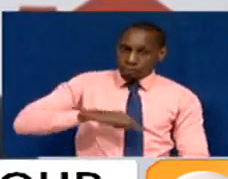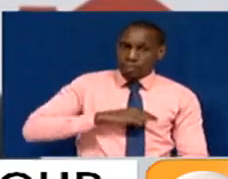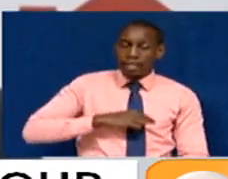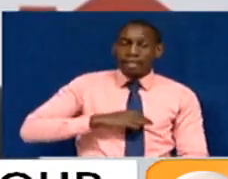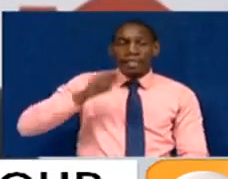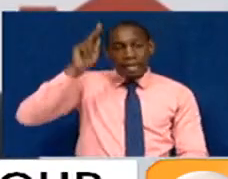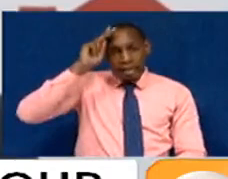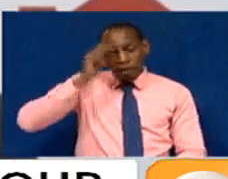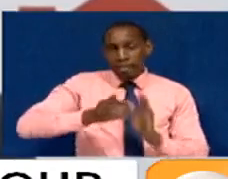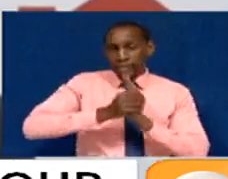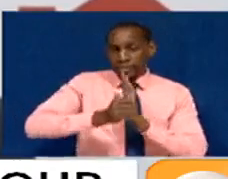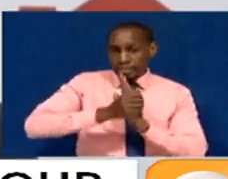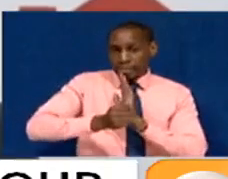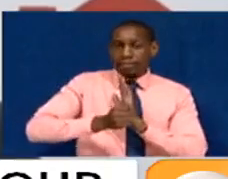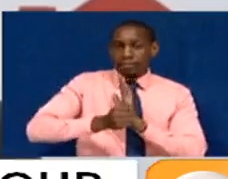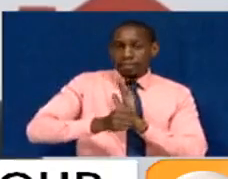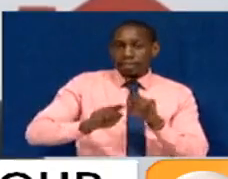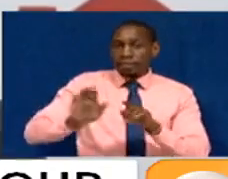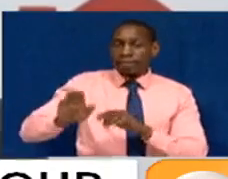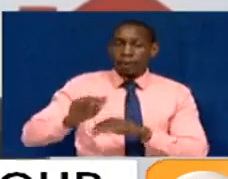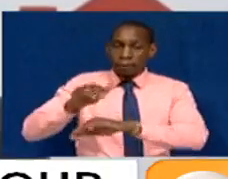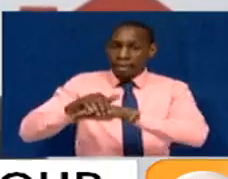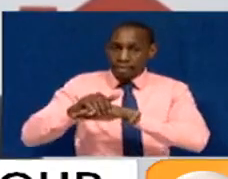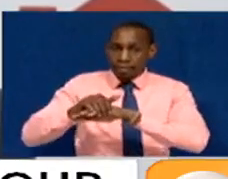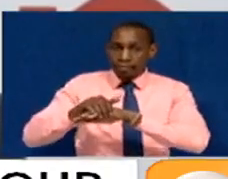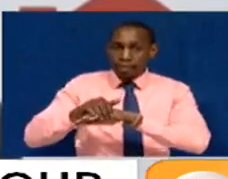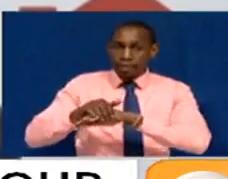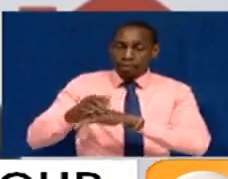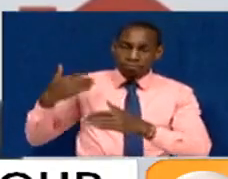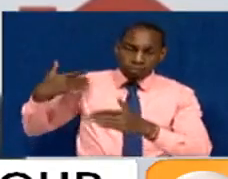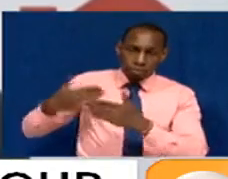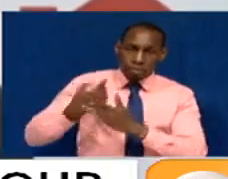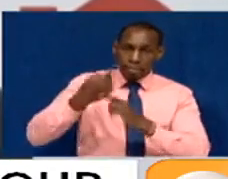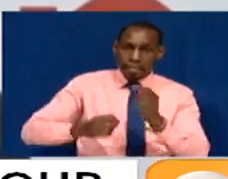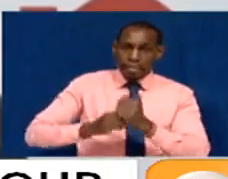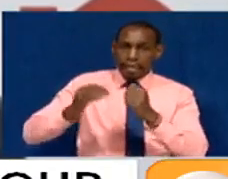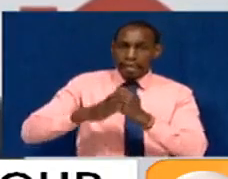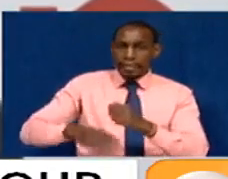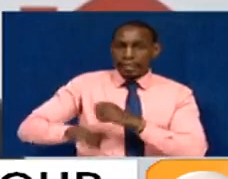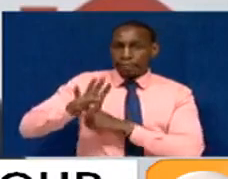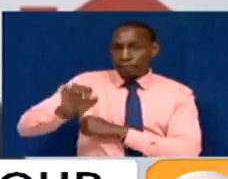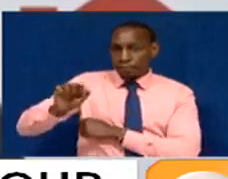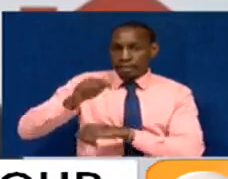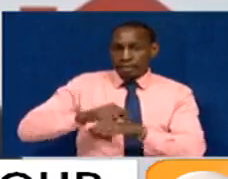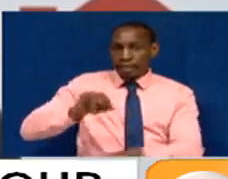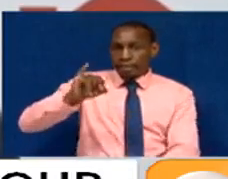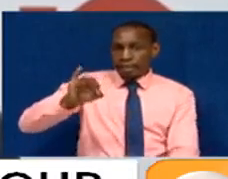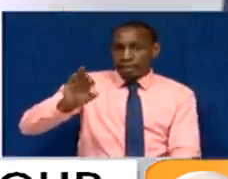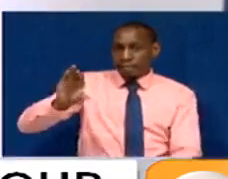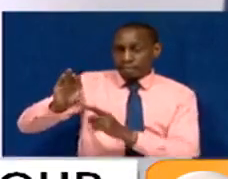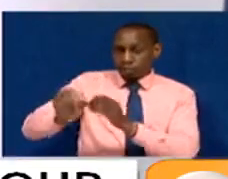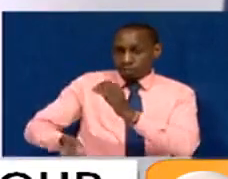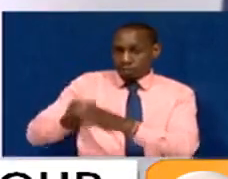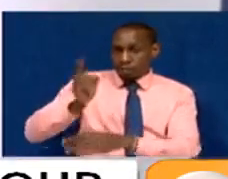with knowledge and skills that they have acquired since 1945 when IFC was